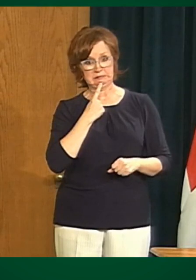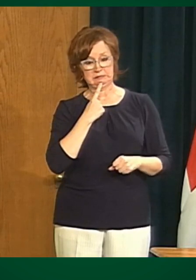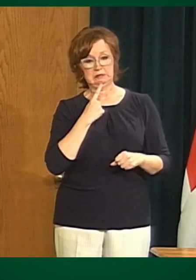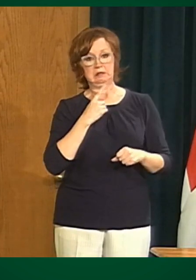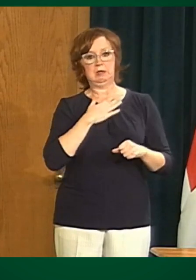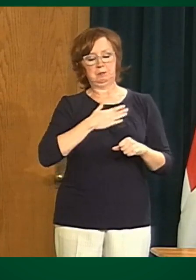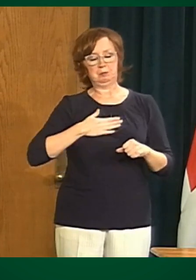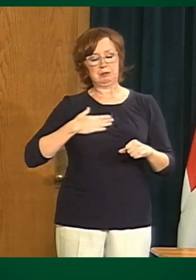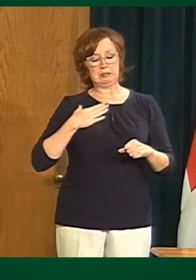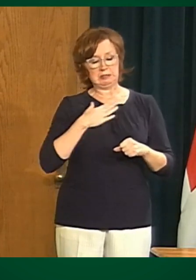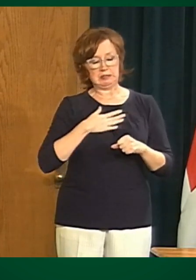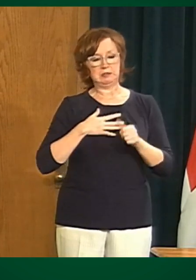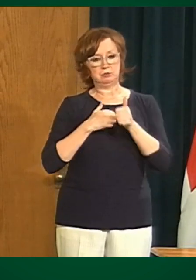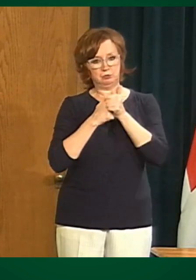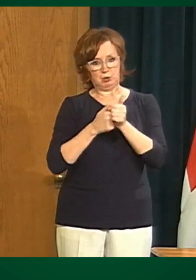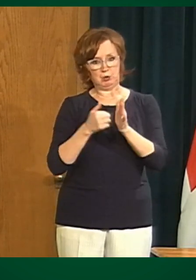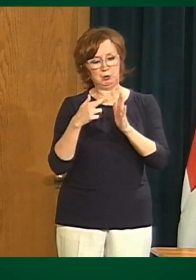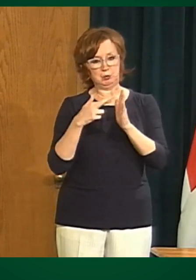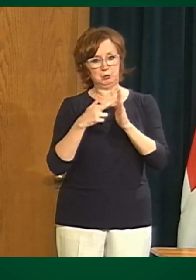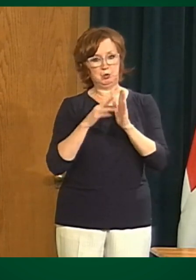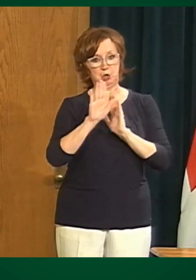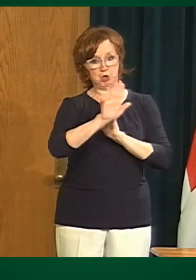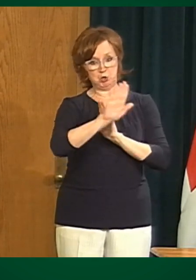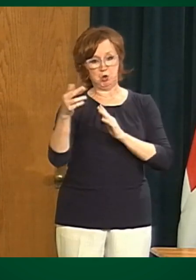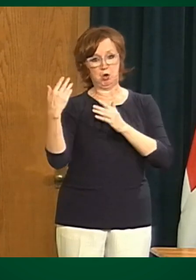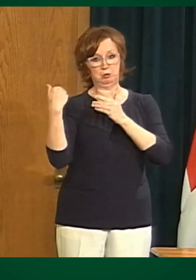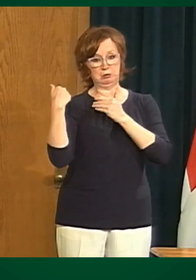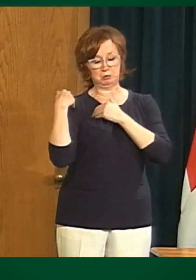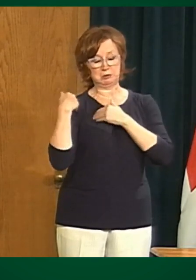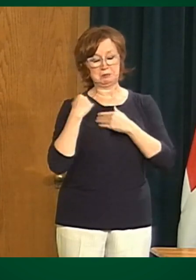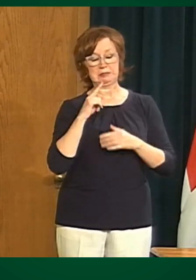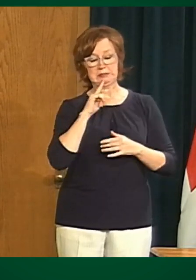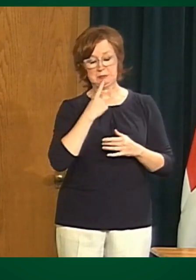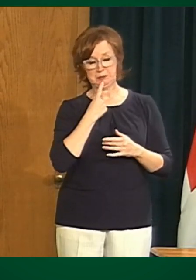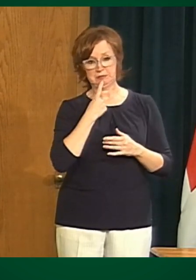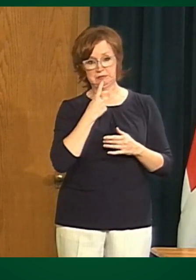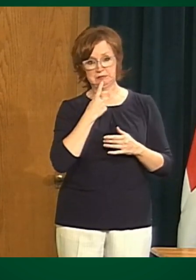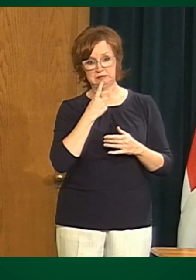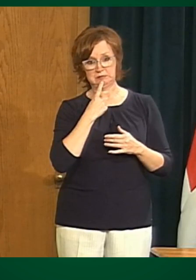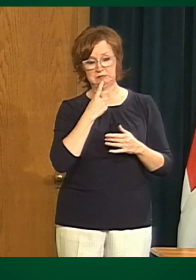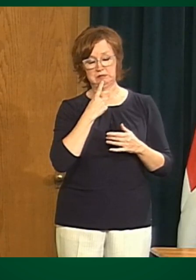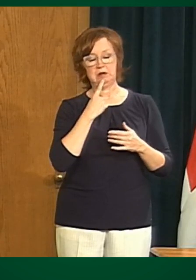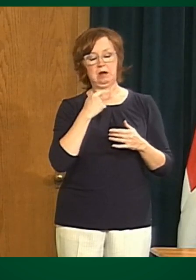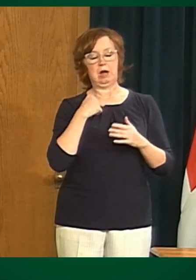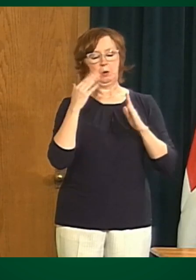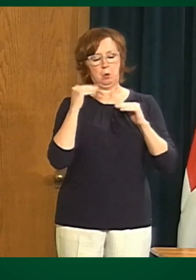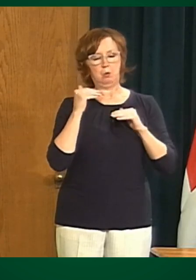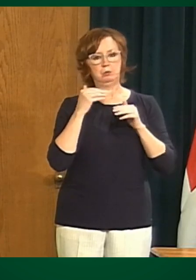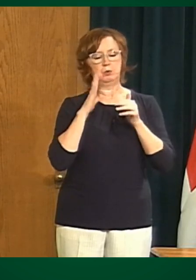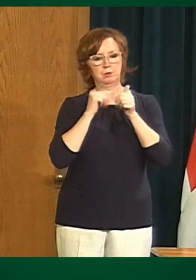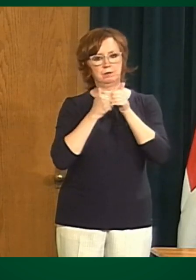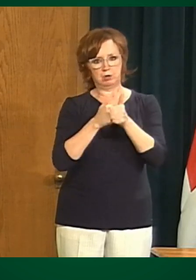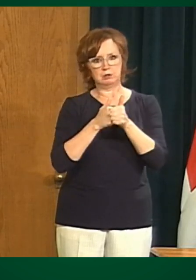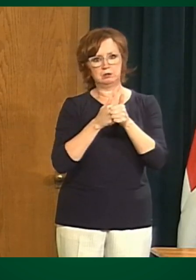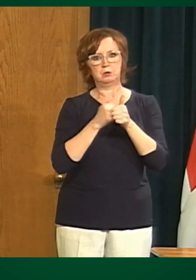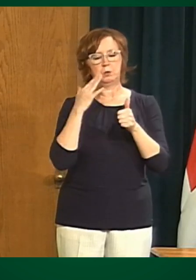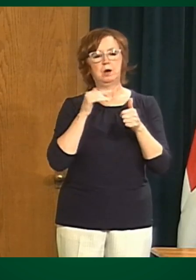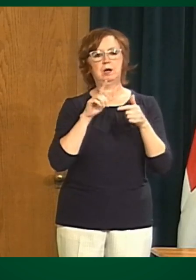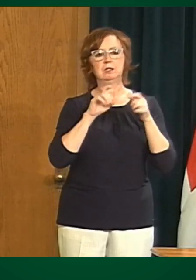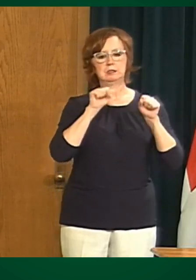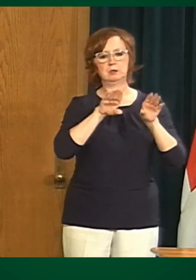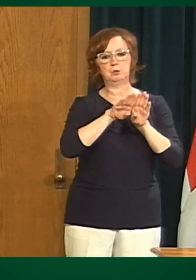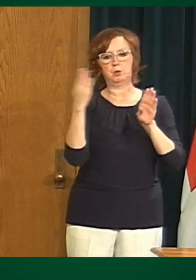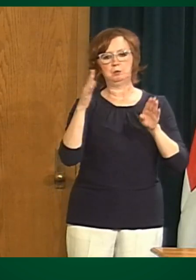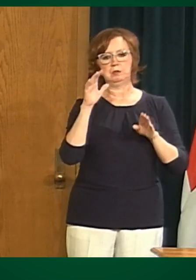and it's my true hope that that continues, because it's the only way that we're going to be able to phase in our Reopen Saskatchewan plan. Follow-up,